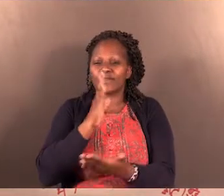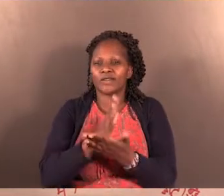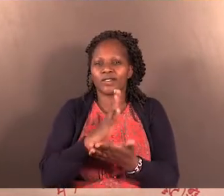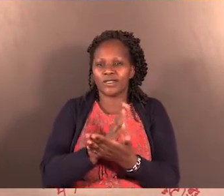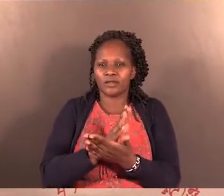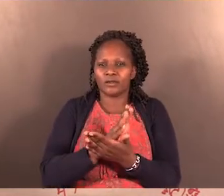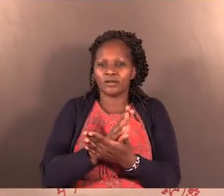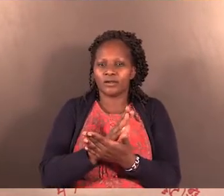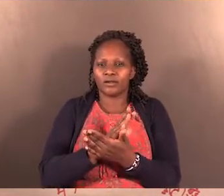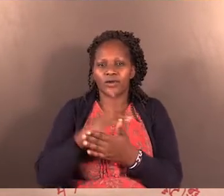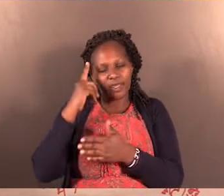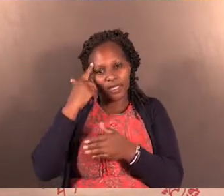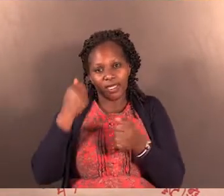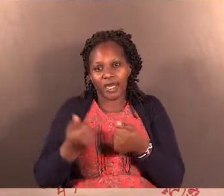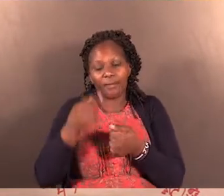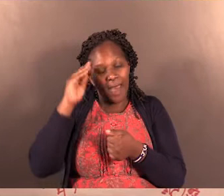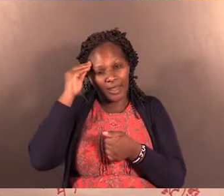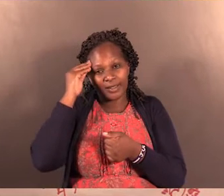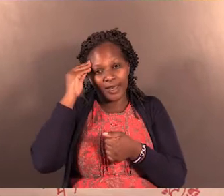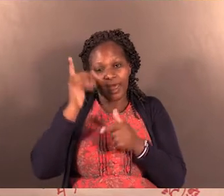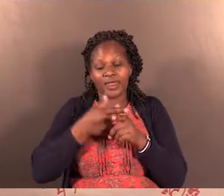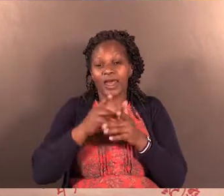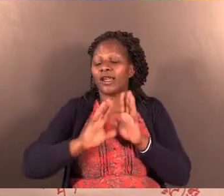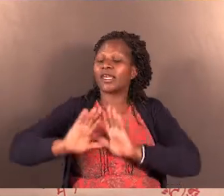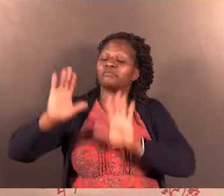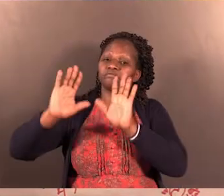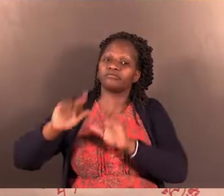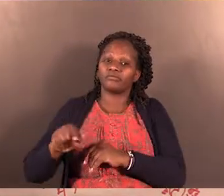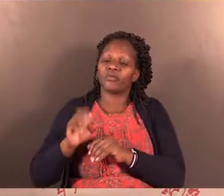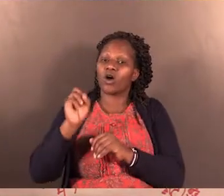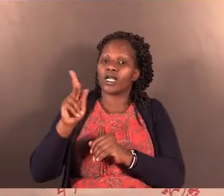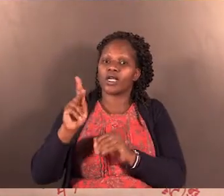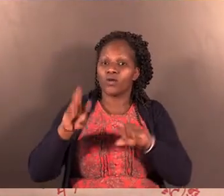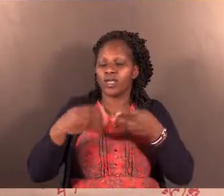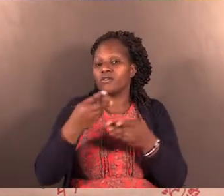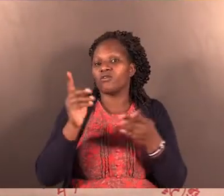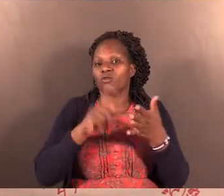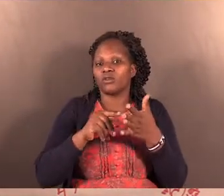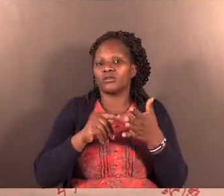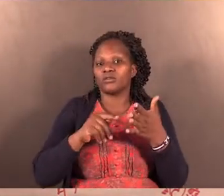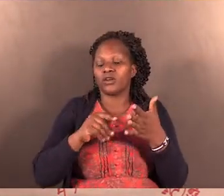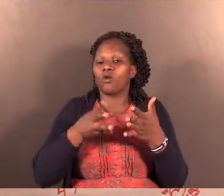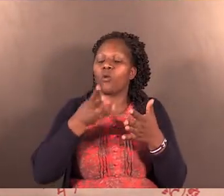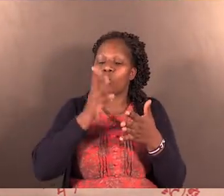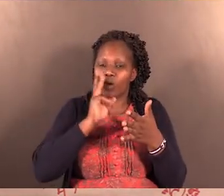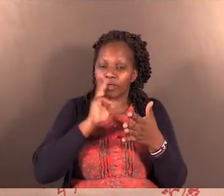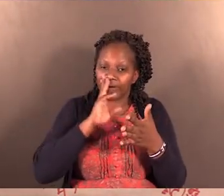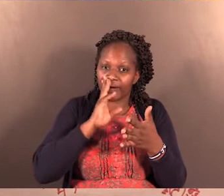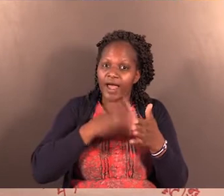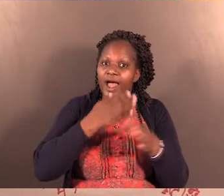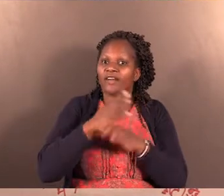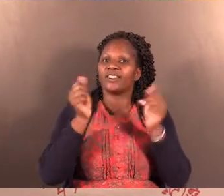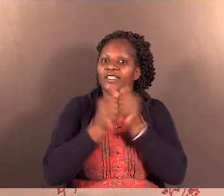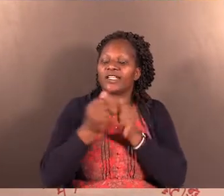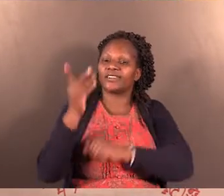sure? Maybe that is what they're thinking in their minds. And then they let them, okay, we'll give you what vegetables and water, and then